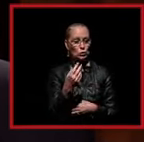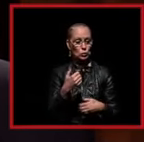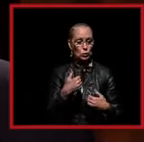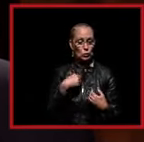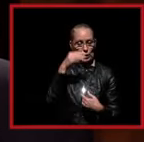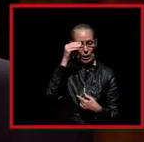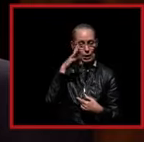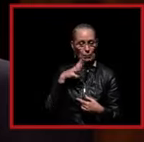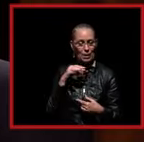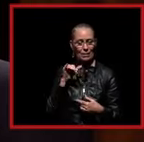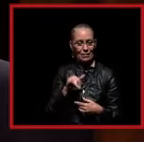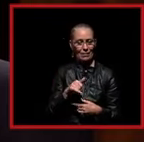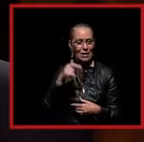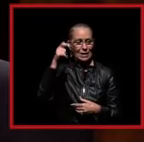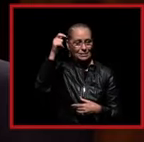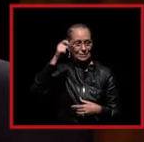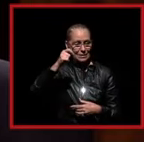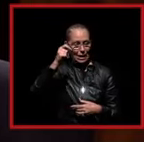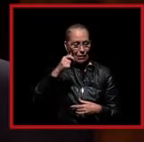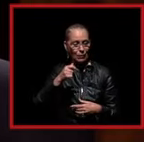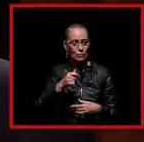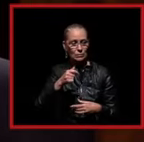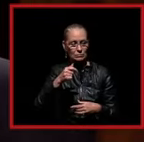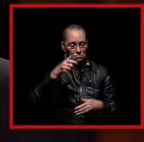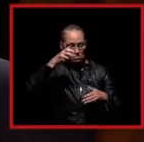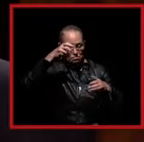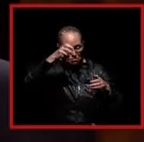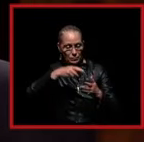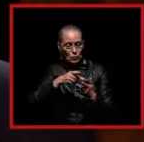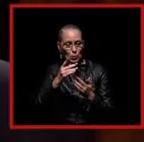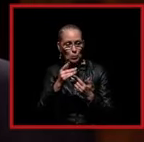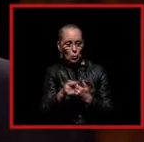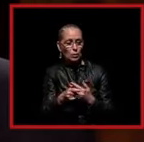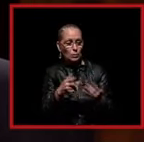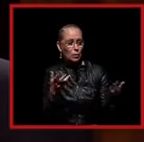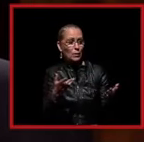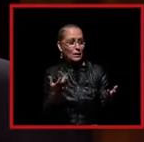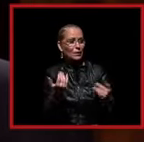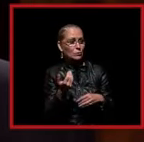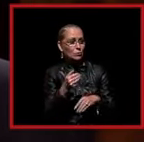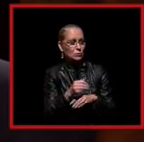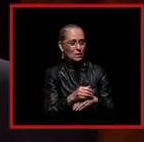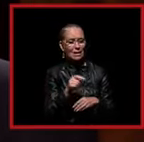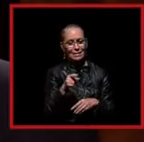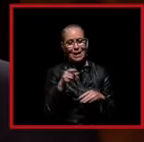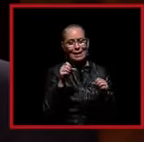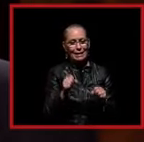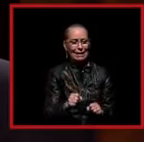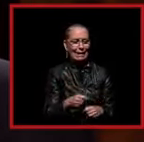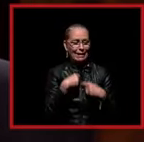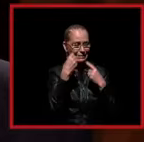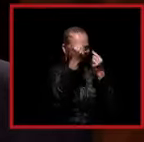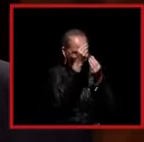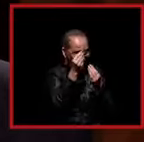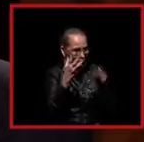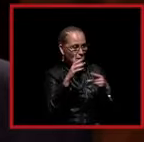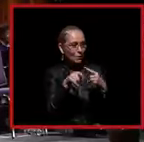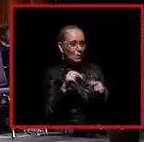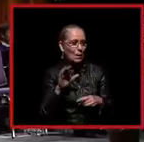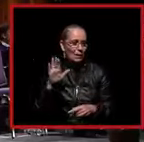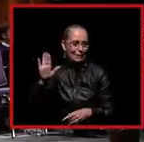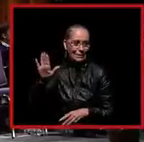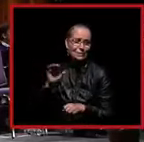Millbrook Scholars Program are with us this evening as graduates in testimony to York's work.